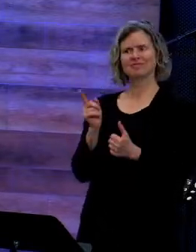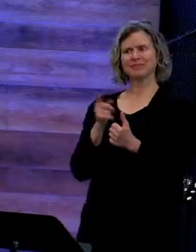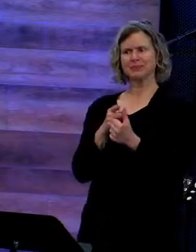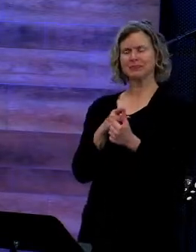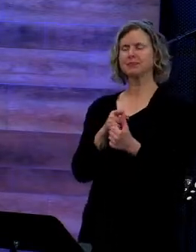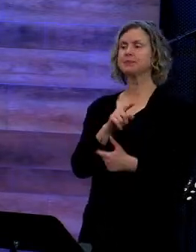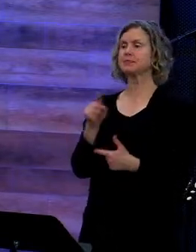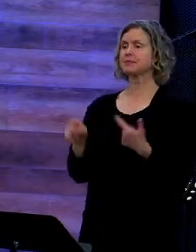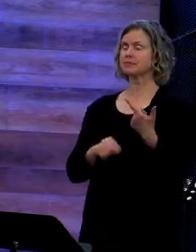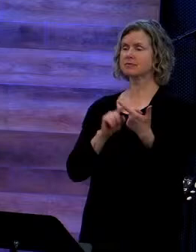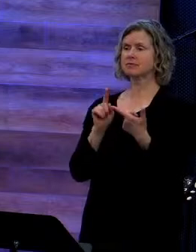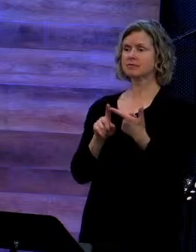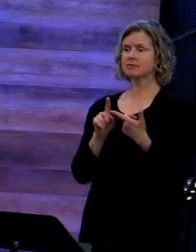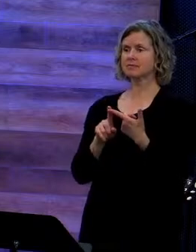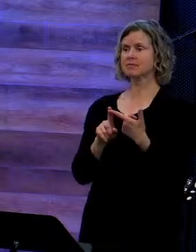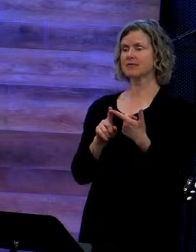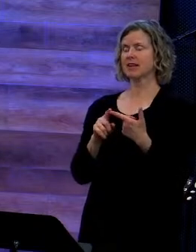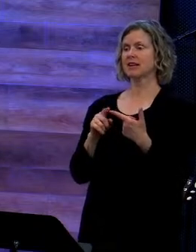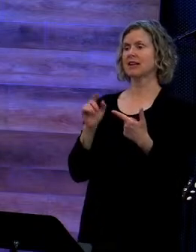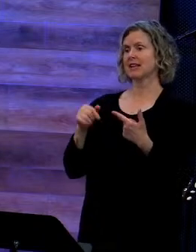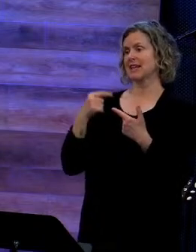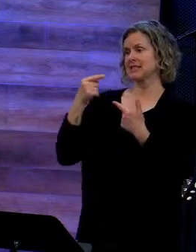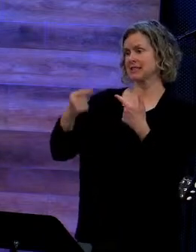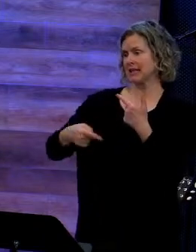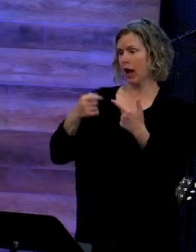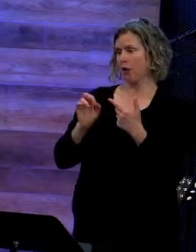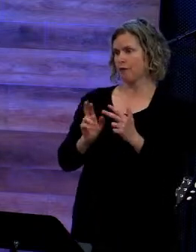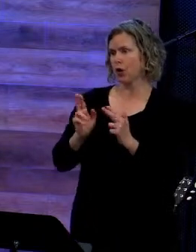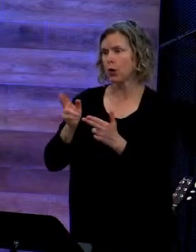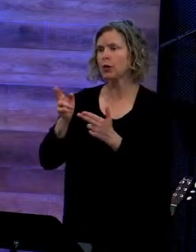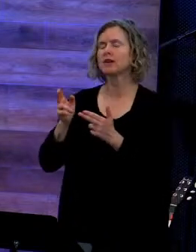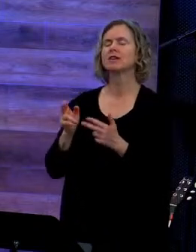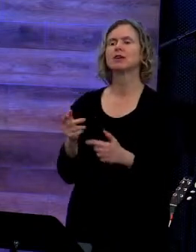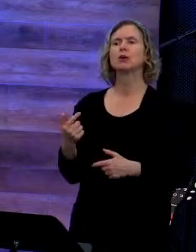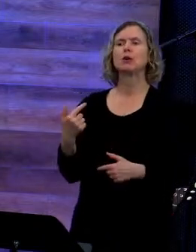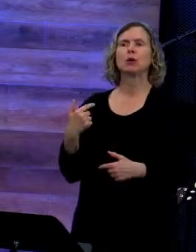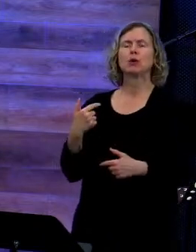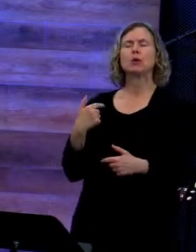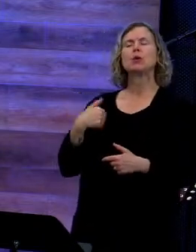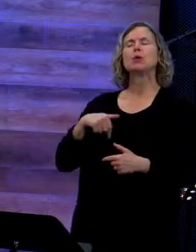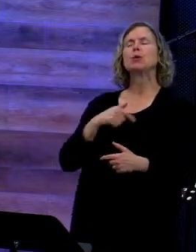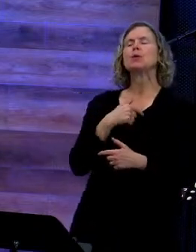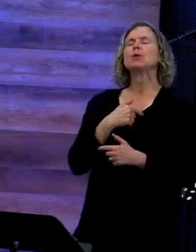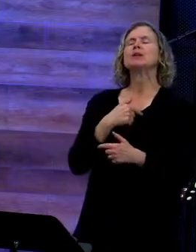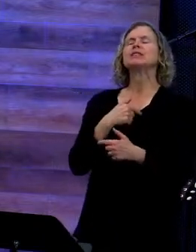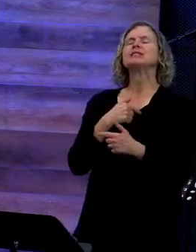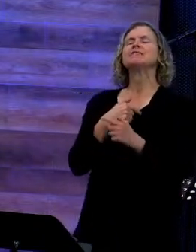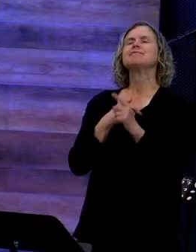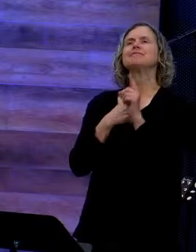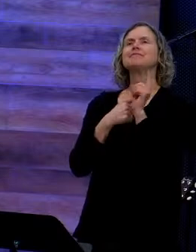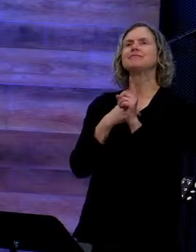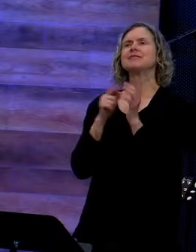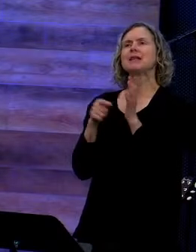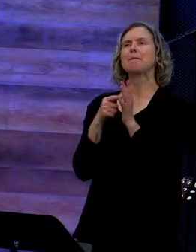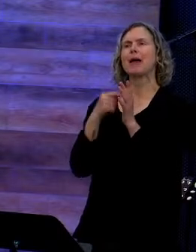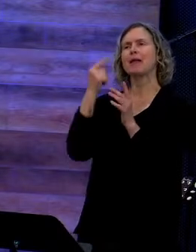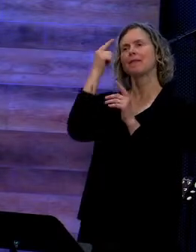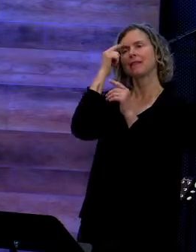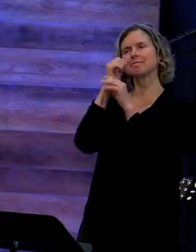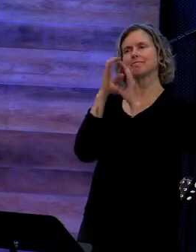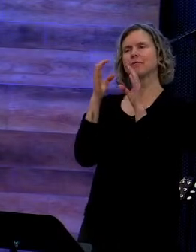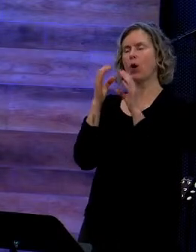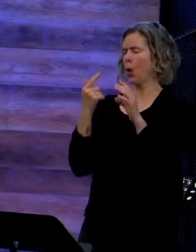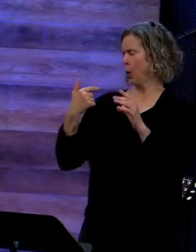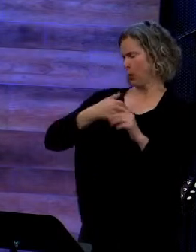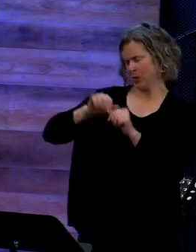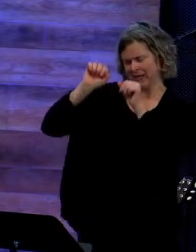gives us the illusion that we are limitless. So, of course, if I were to ask any of you, you would say, yeah, I know I need rest.